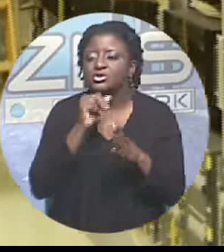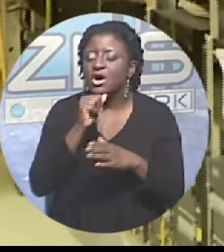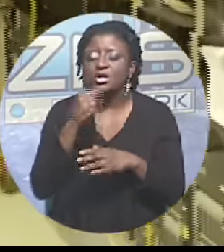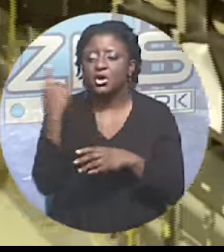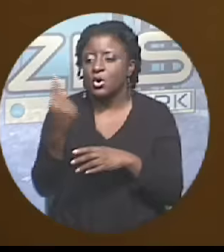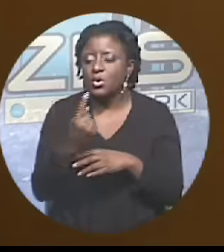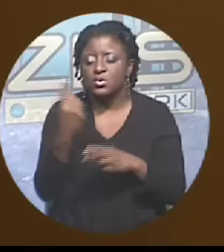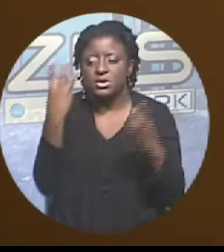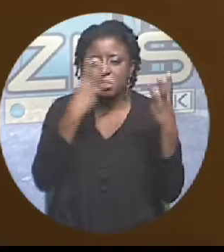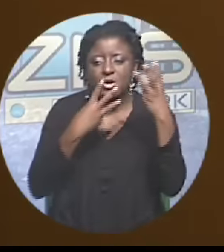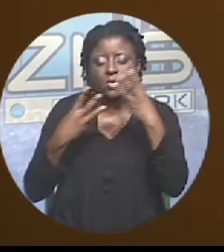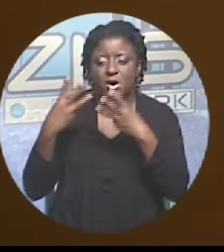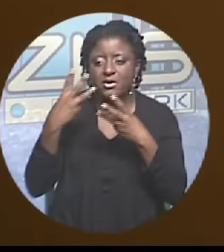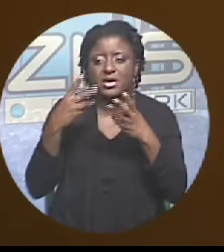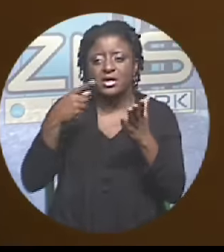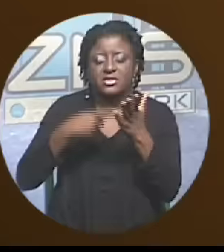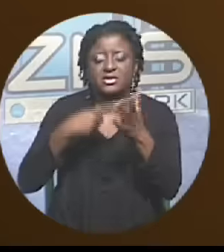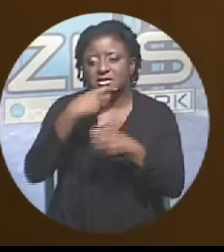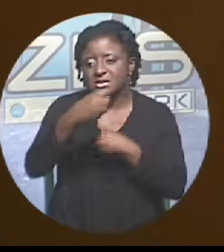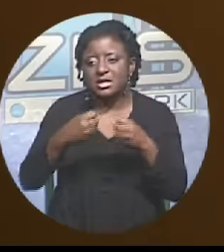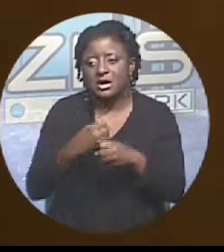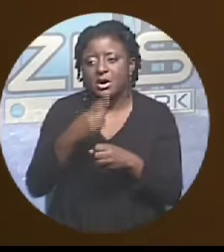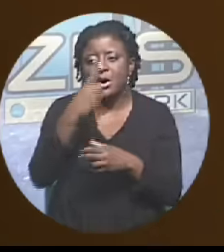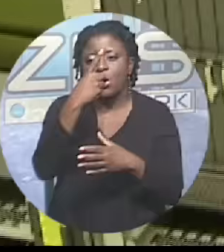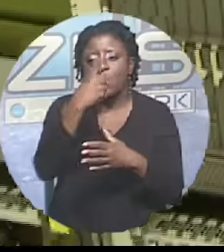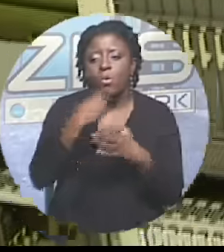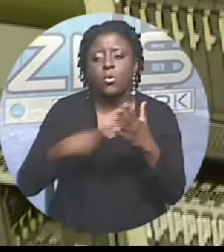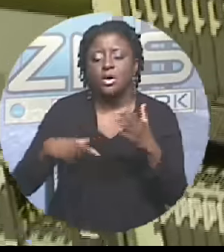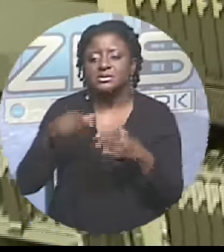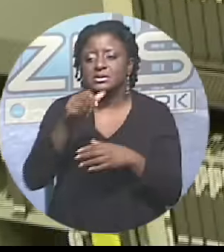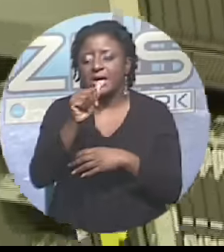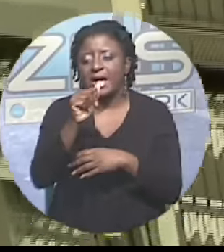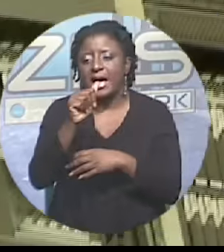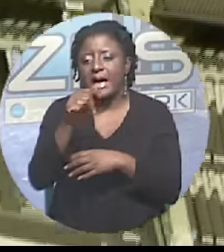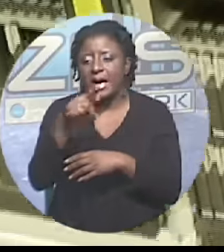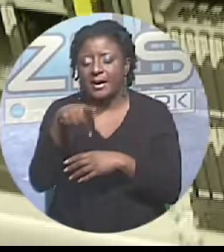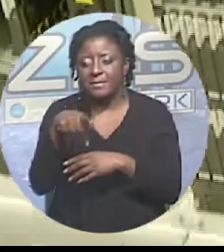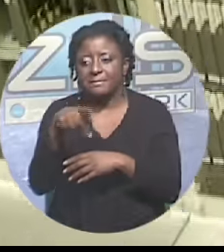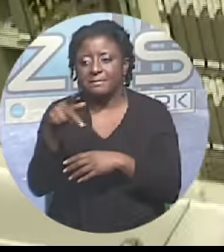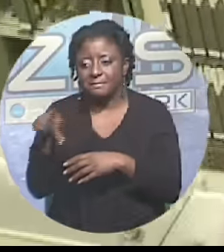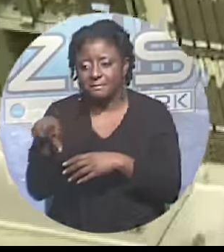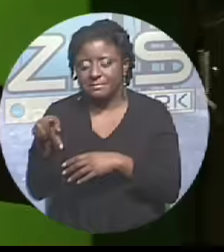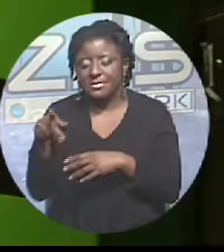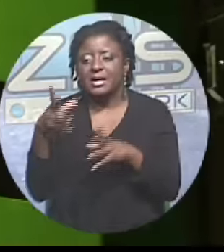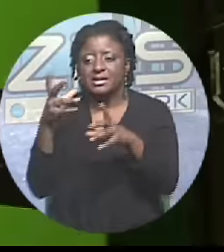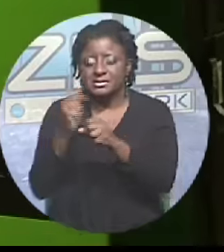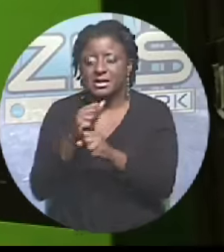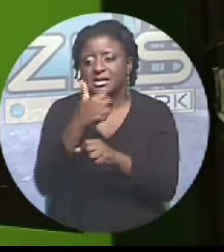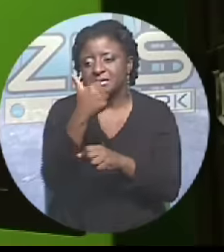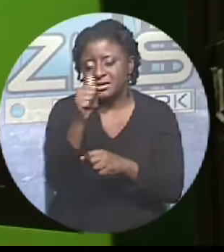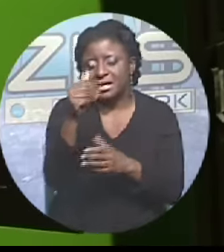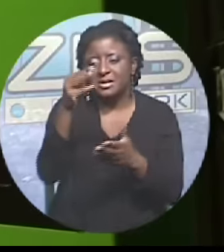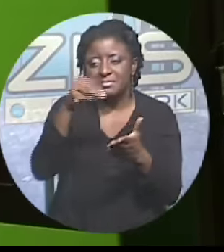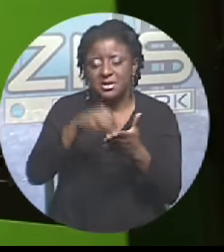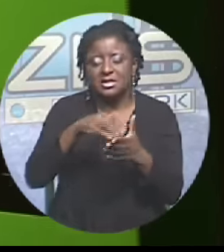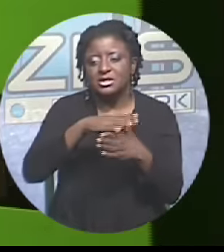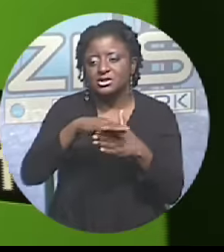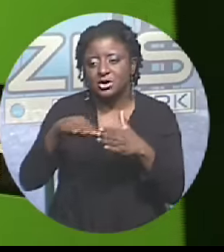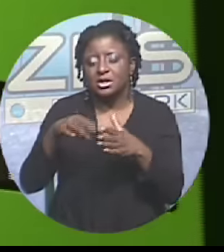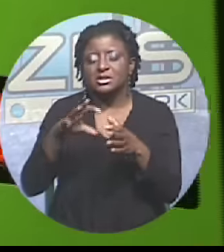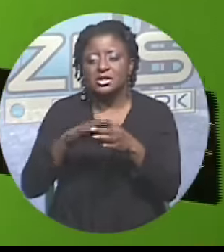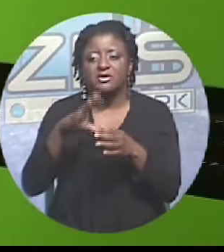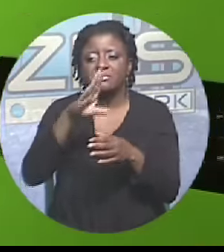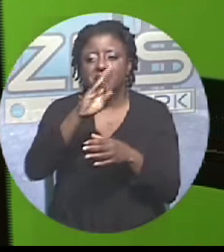alone, WhatsApp has taken $10 million of BTC's revenue. The service, along with others like Skype, are causes for the